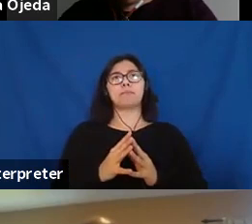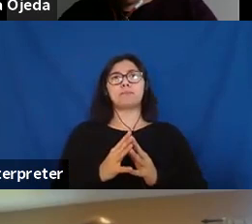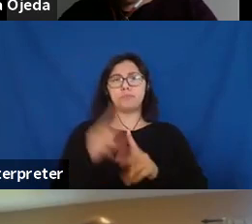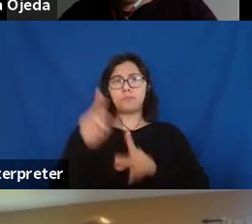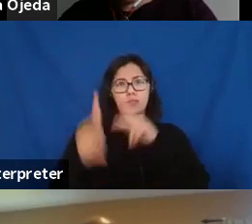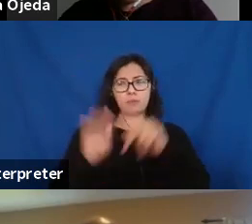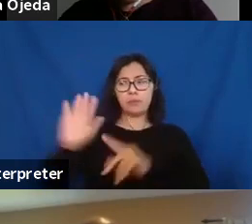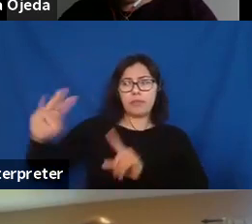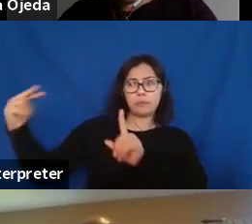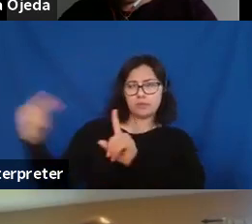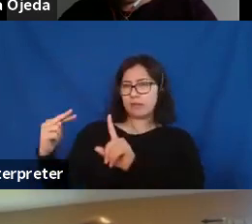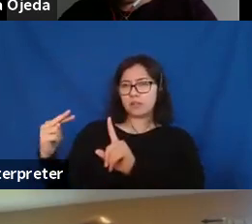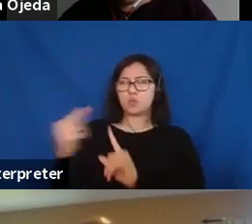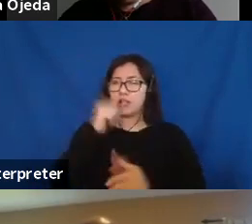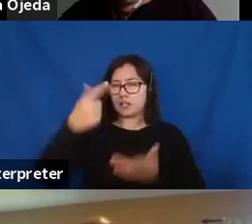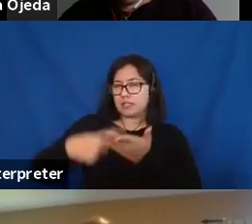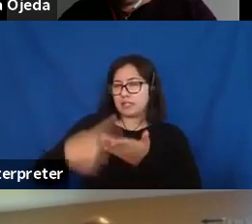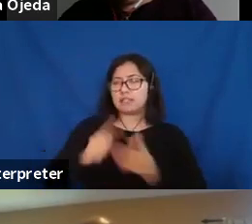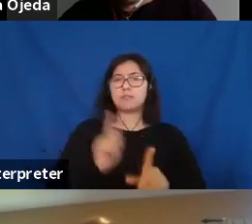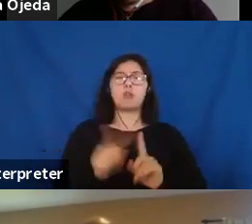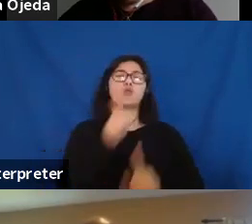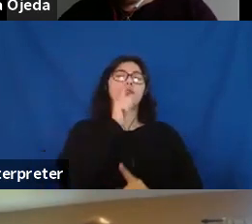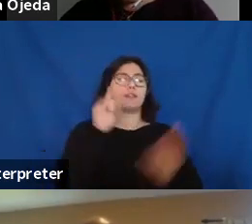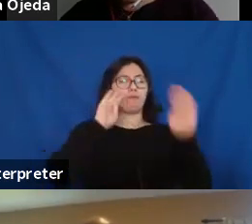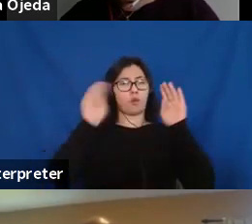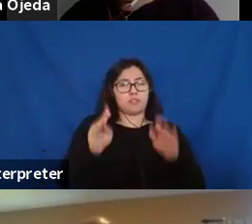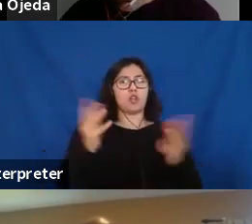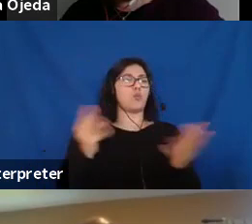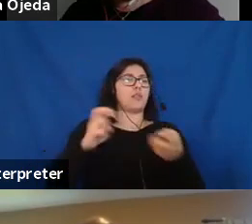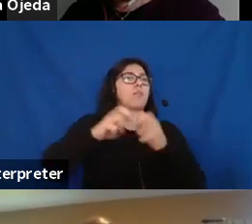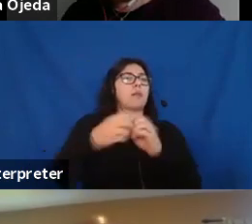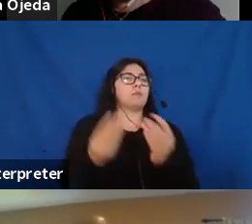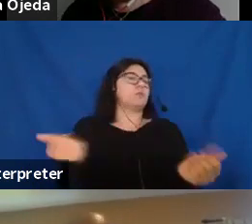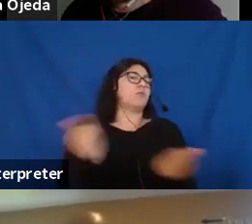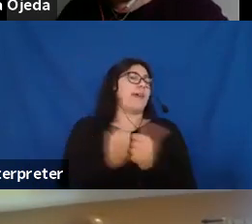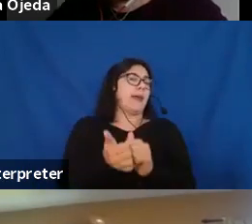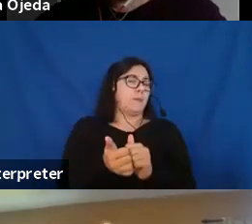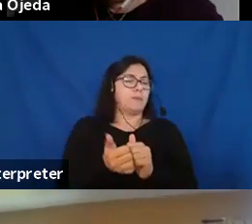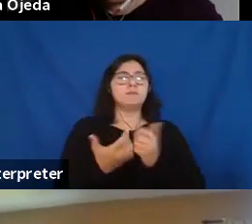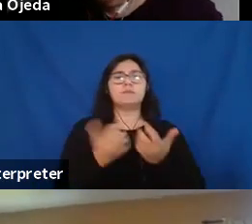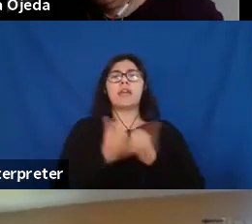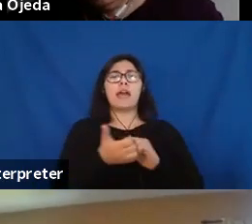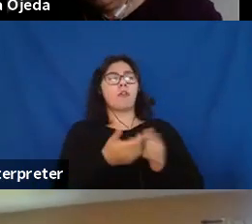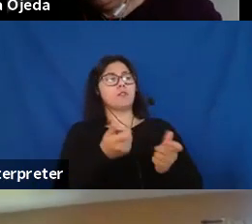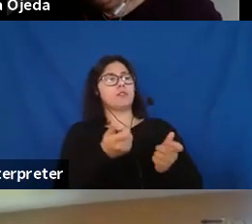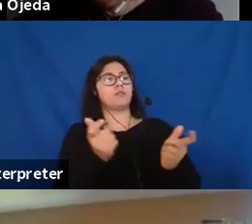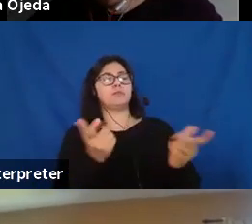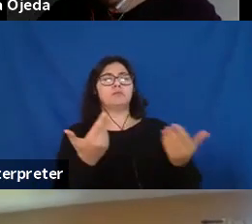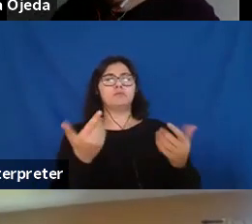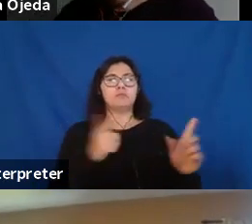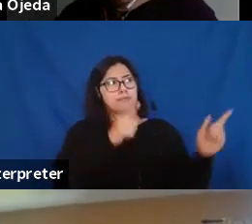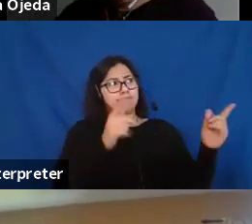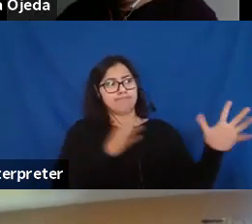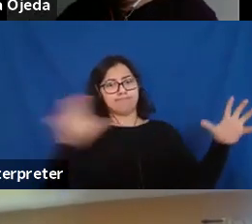people's perspective, but more we focused on the solution and making the space for us to get back on track